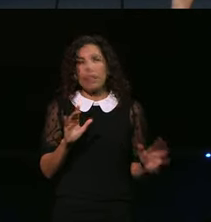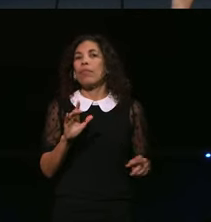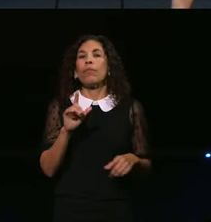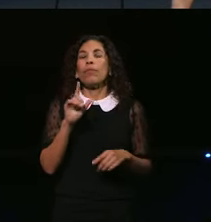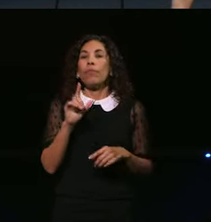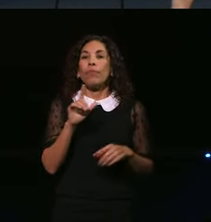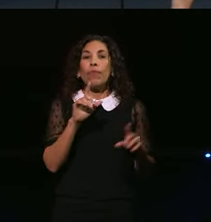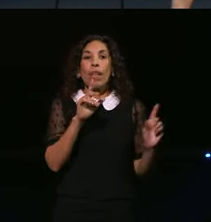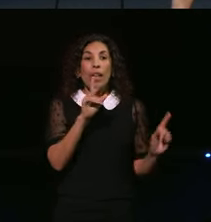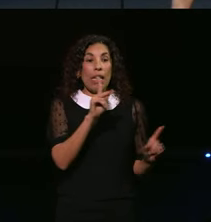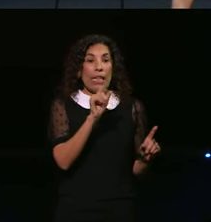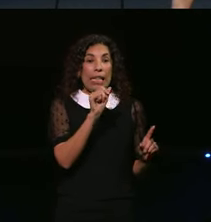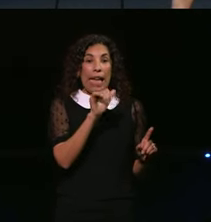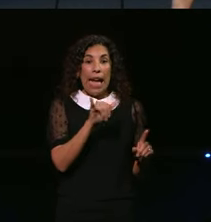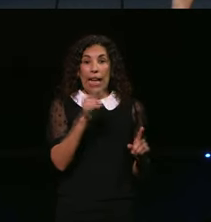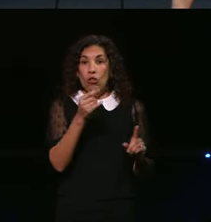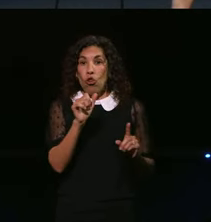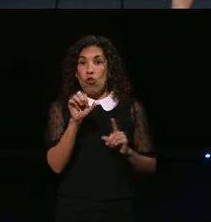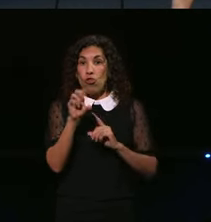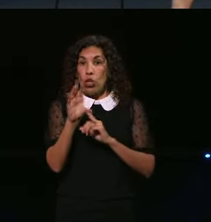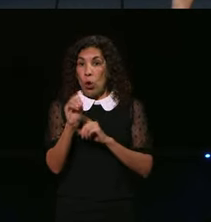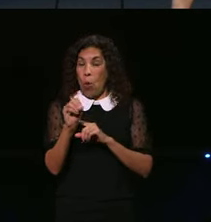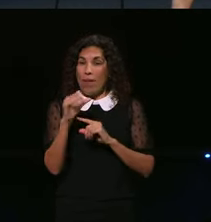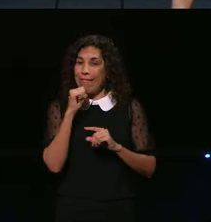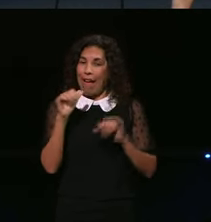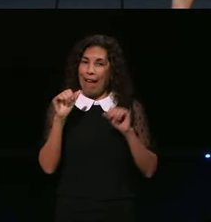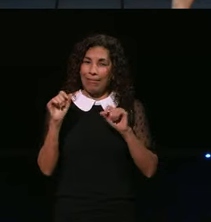that Kay Giorgio, who's not able to be with us today,